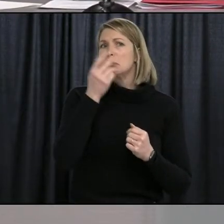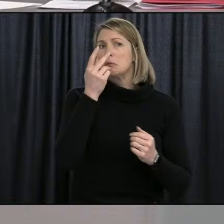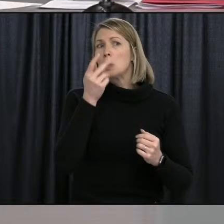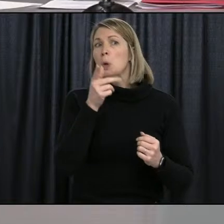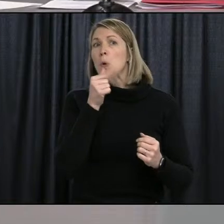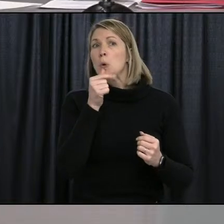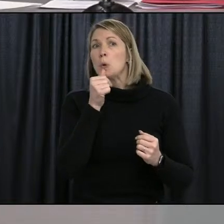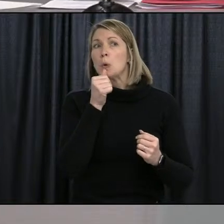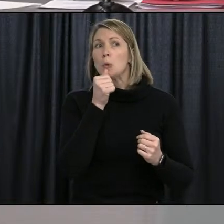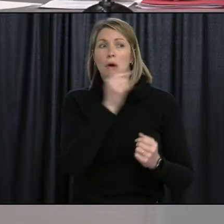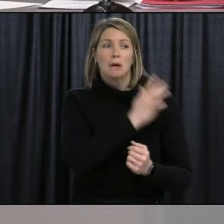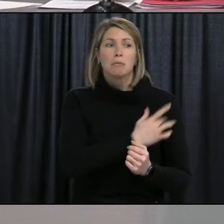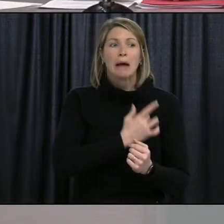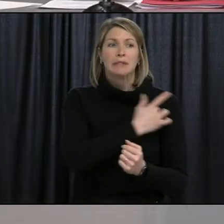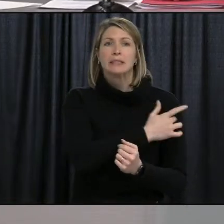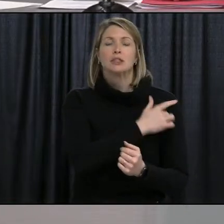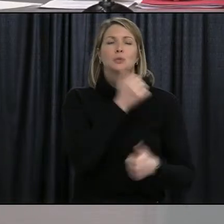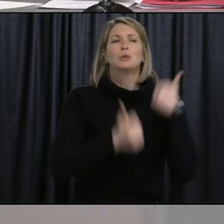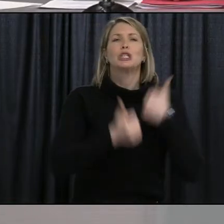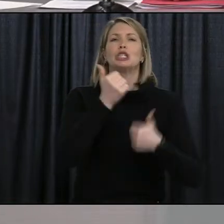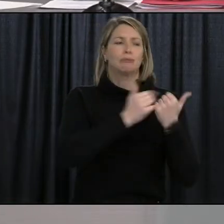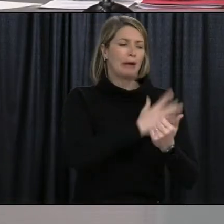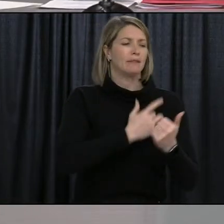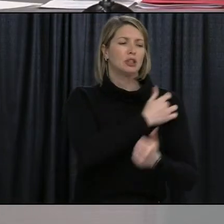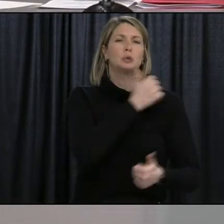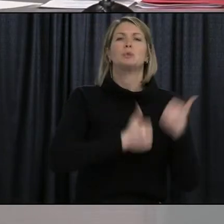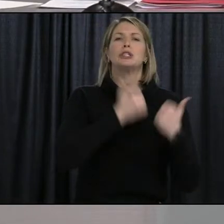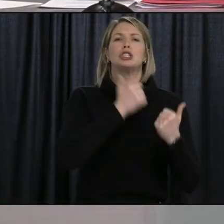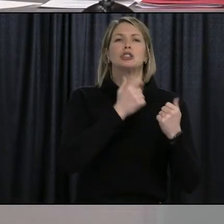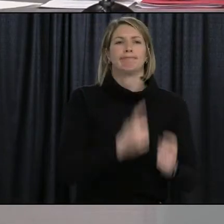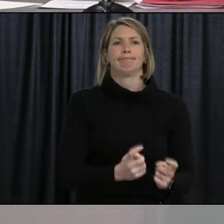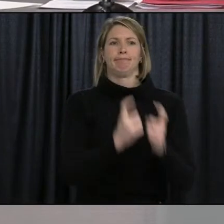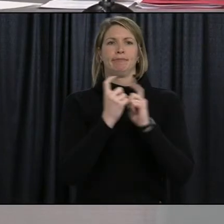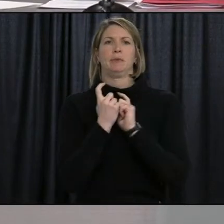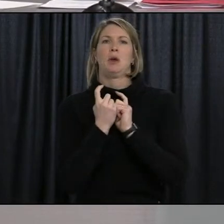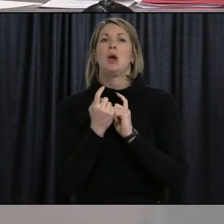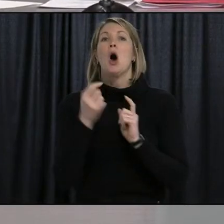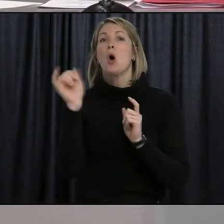who will be getting it, what parts of the province will be sending it to, that sort of thing.